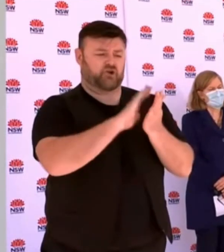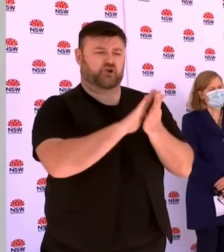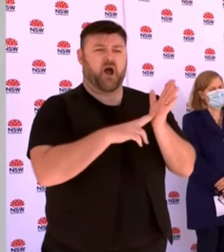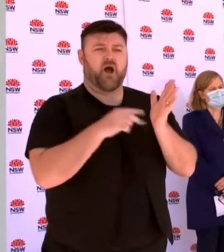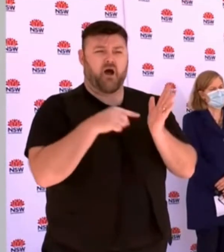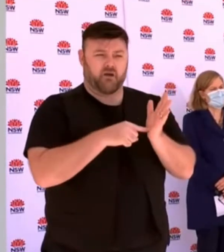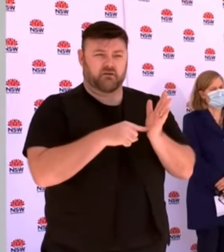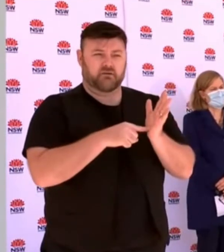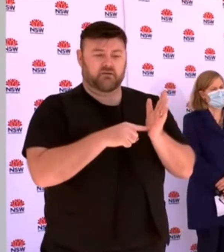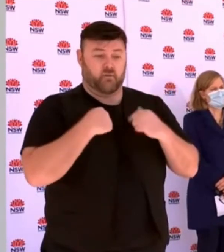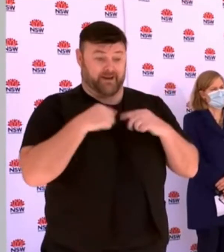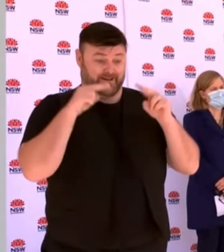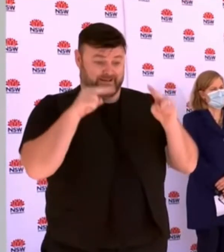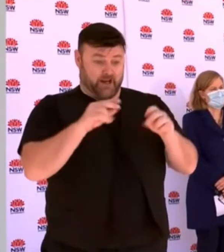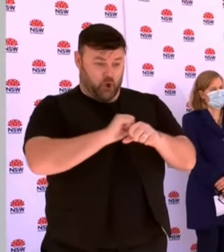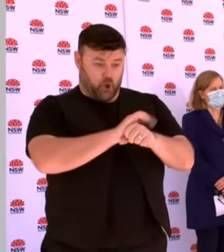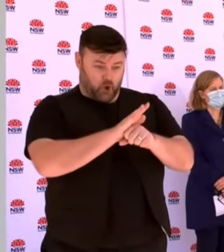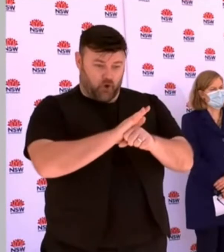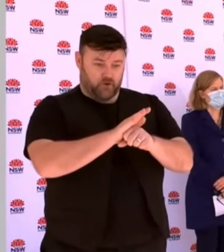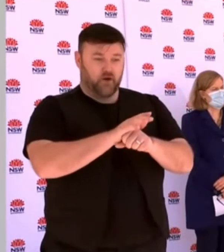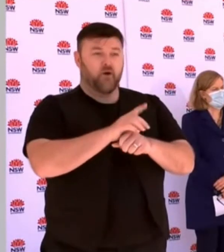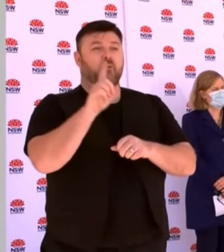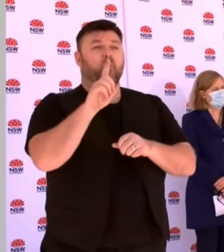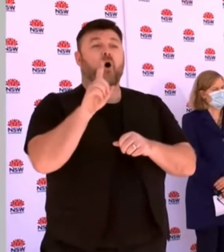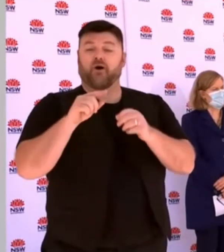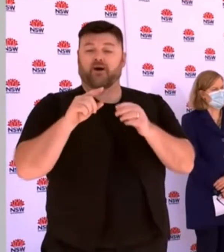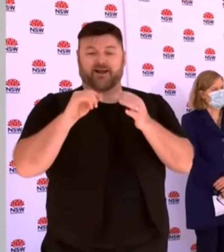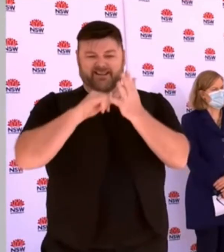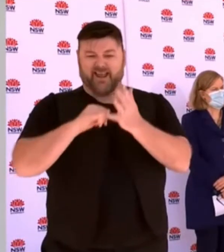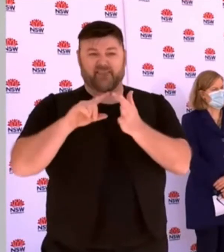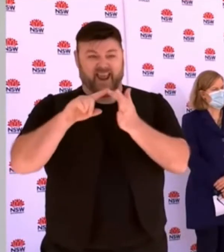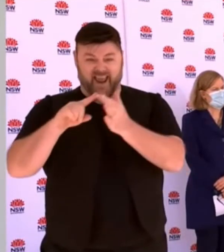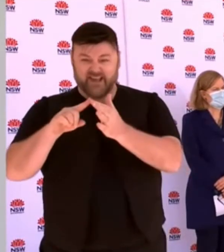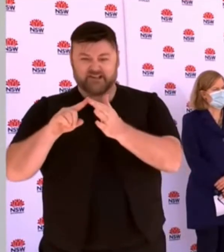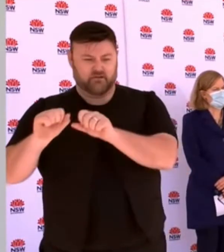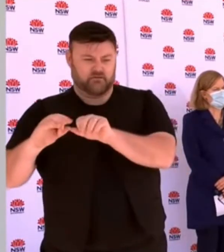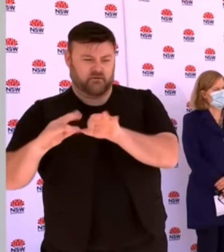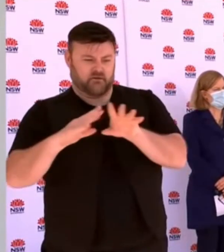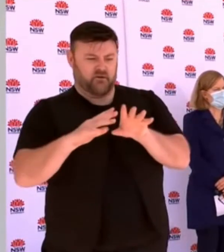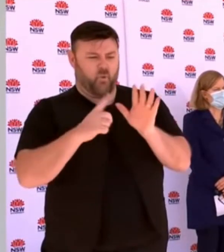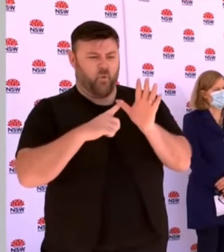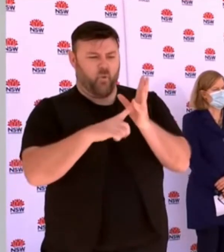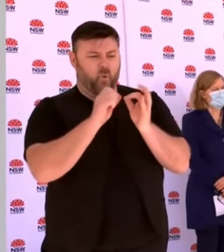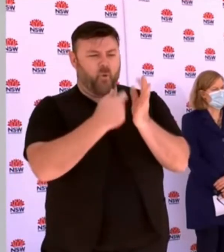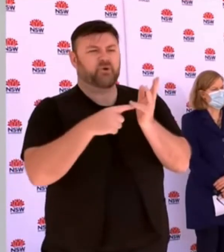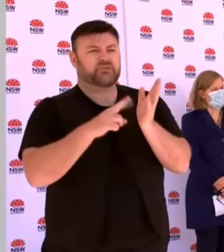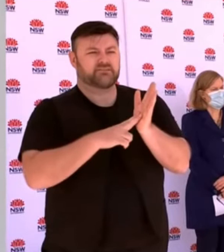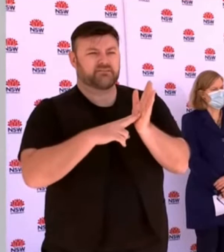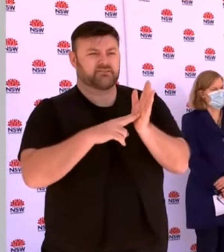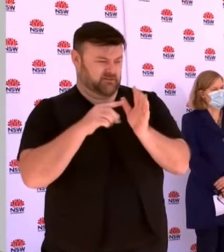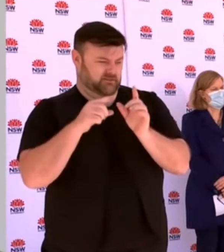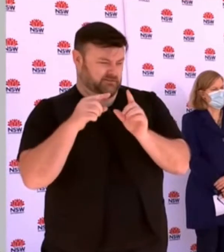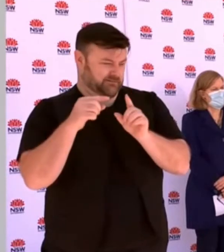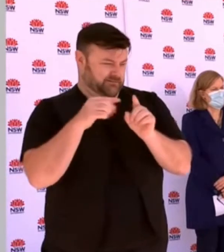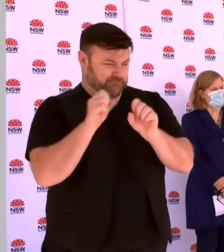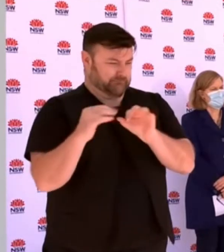the virus, the central focus of the cases now shift from southeast Sydney to parts of Auburn, southwest and western Sydney. And we want to make